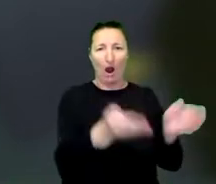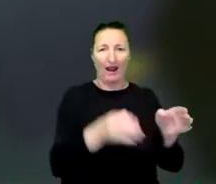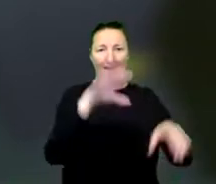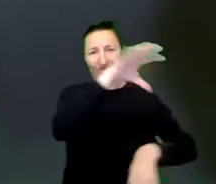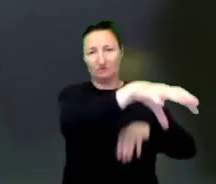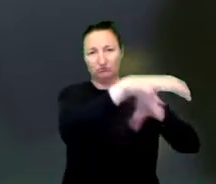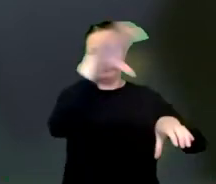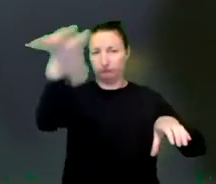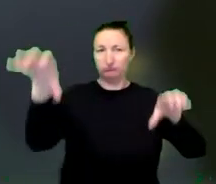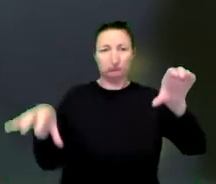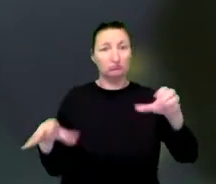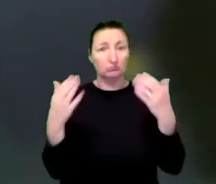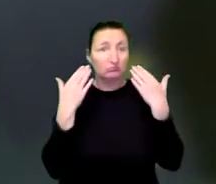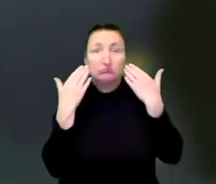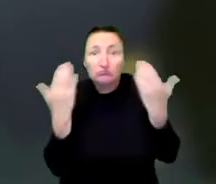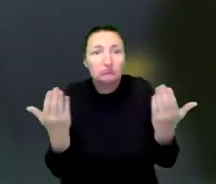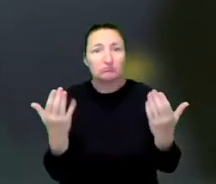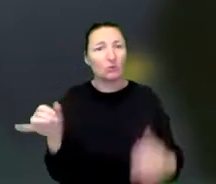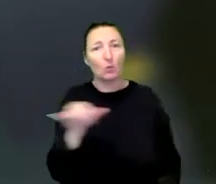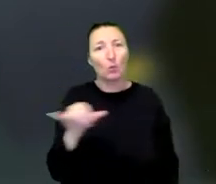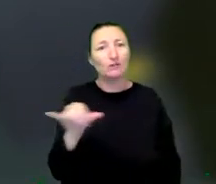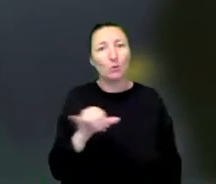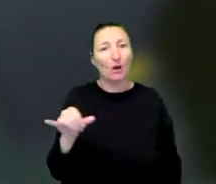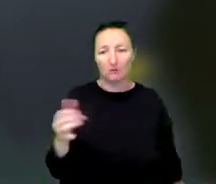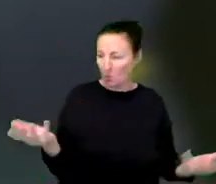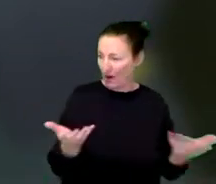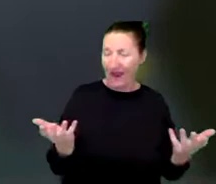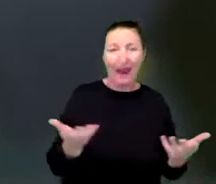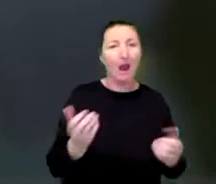we're not sure like which hive we're gonna get when. Yeah.